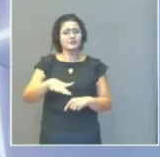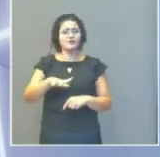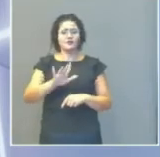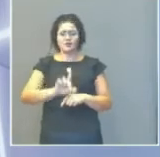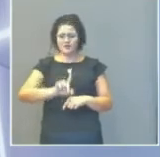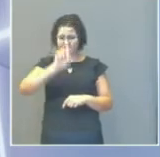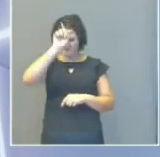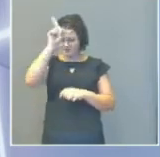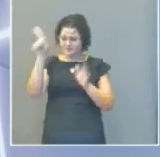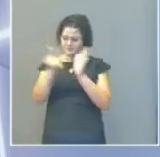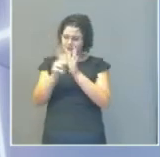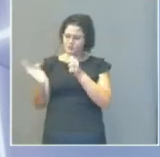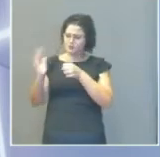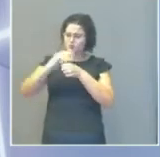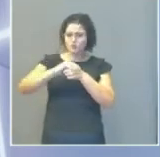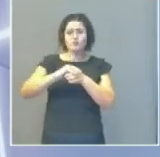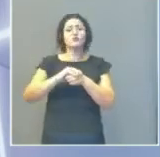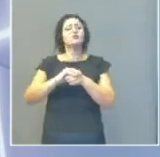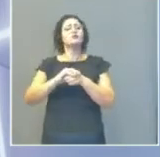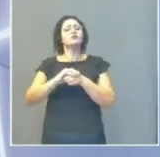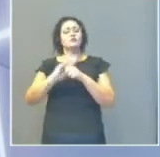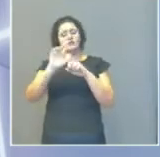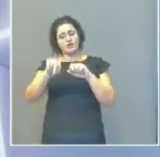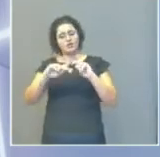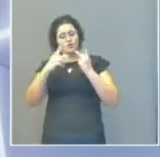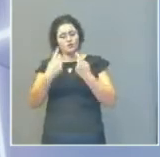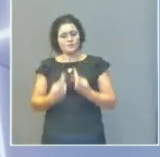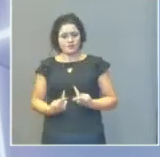invention, which is the human.